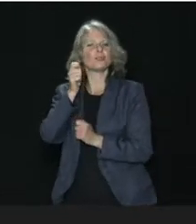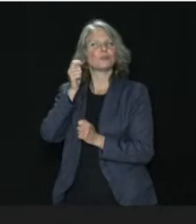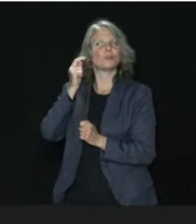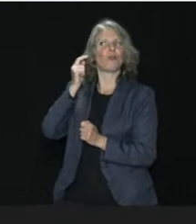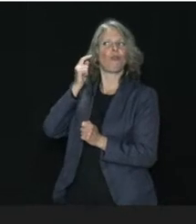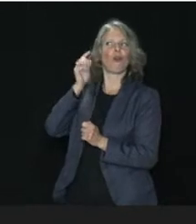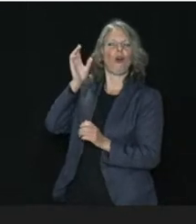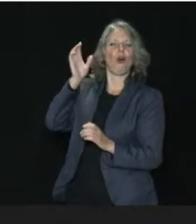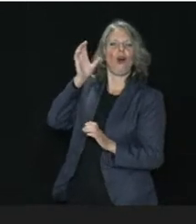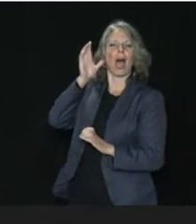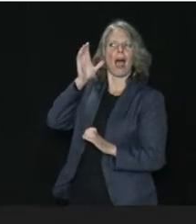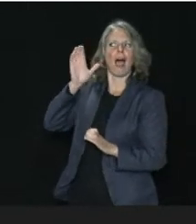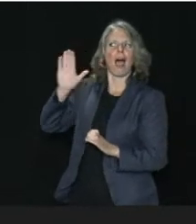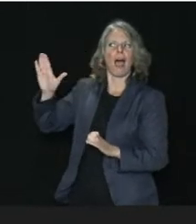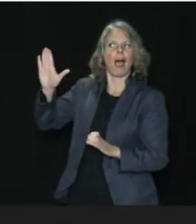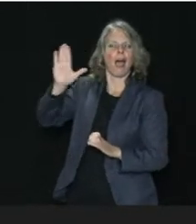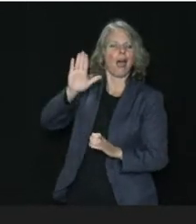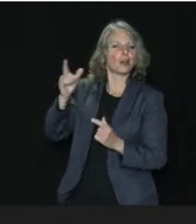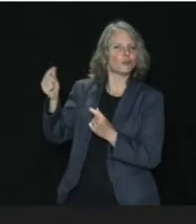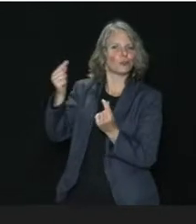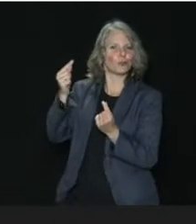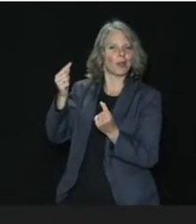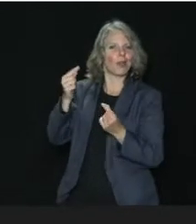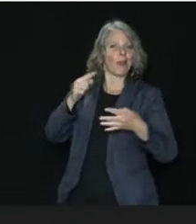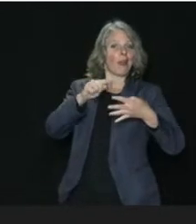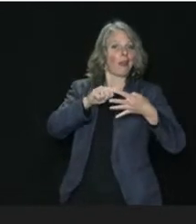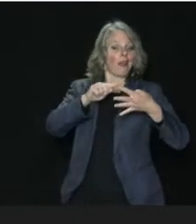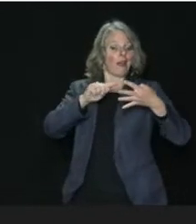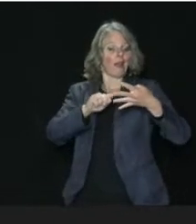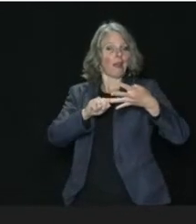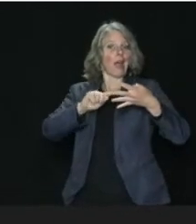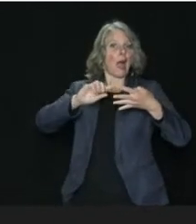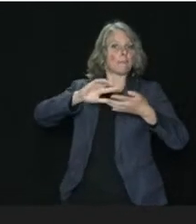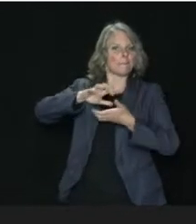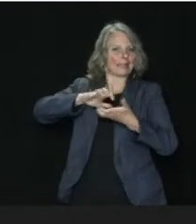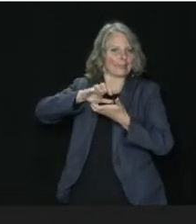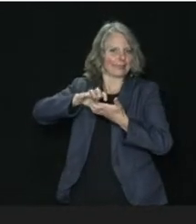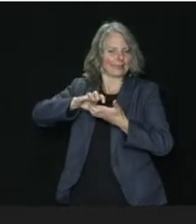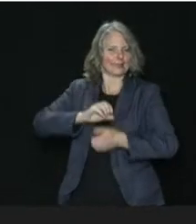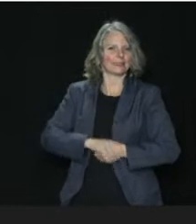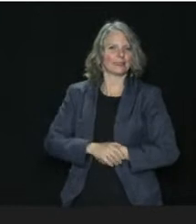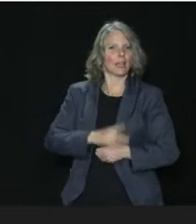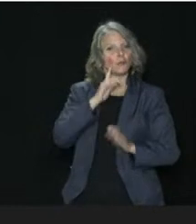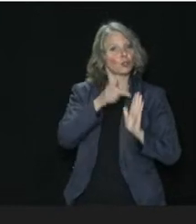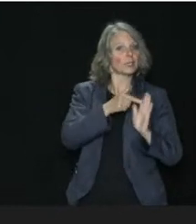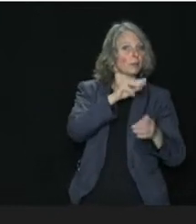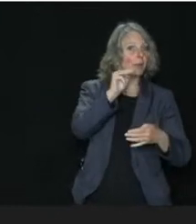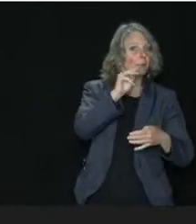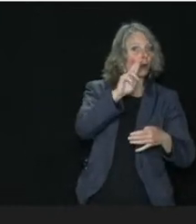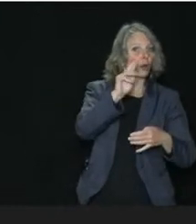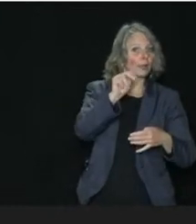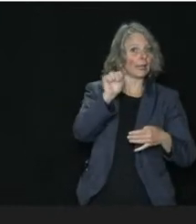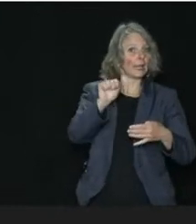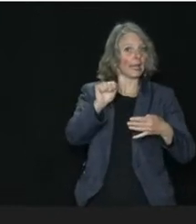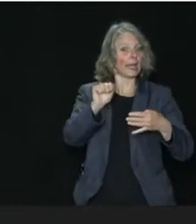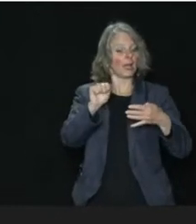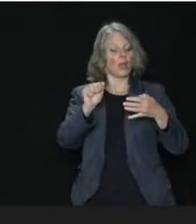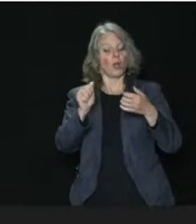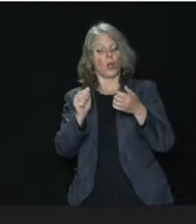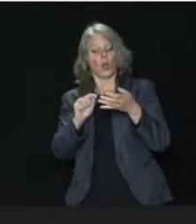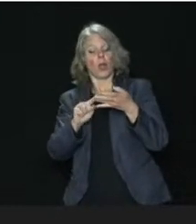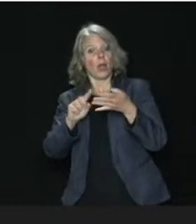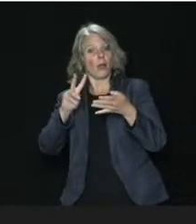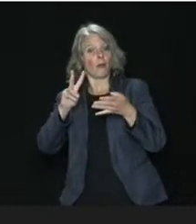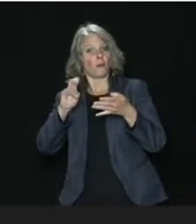of actually mixing different types of vaccines, like a mRNA following a viral